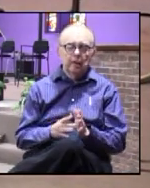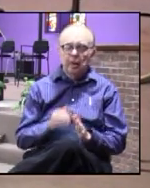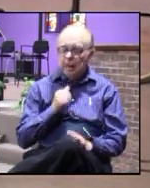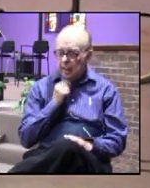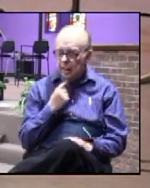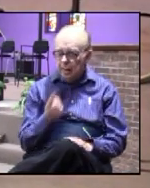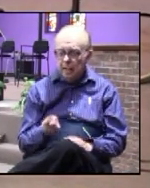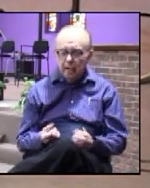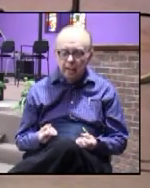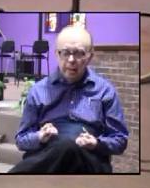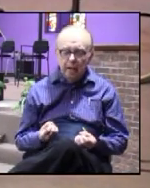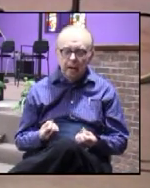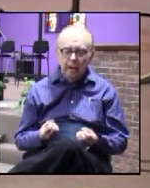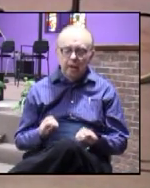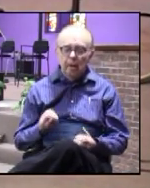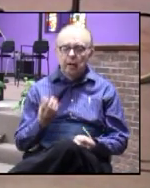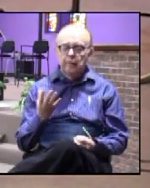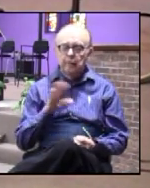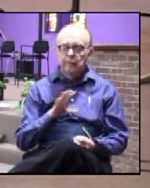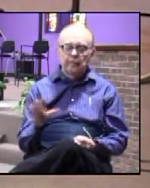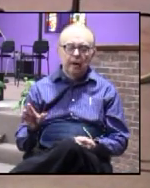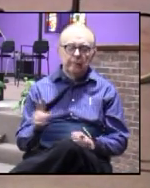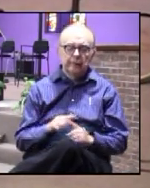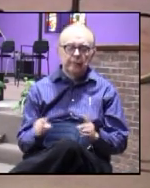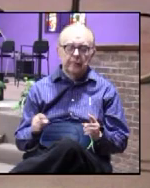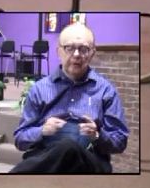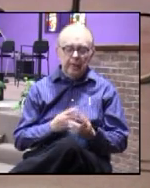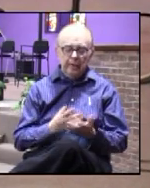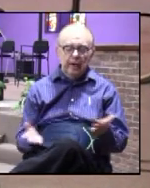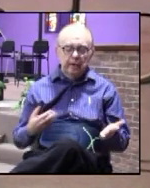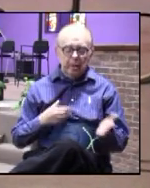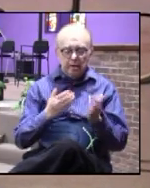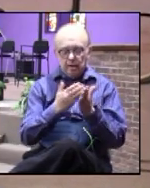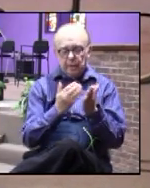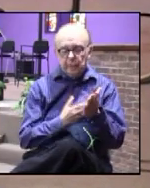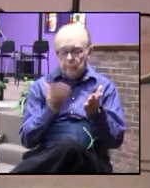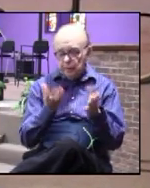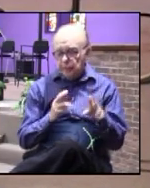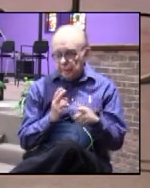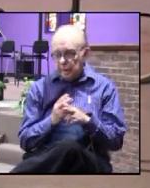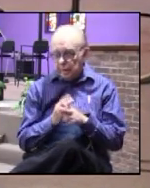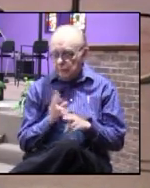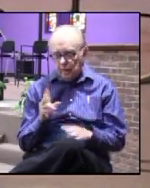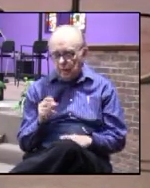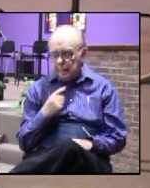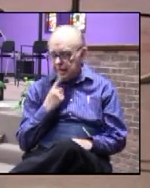there's 55 different things and here's a list that I want you to be concerned about.